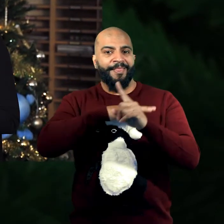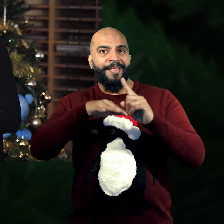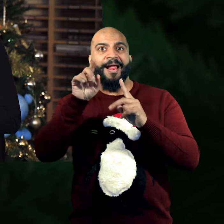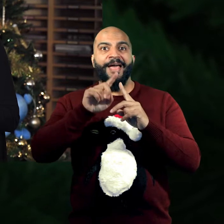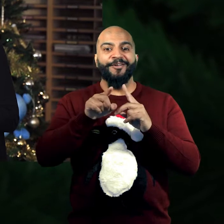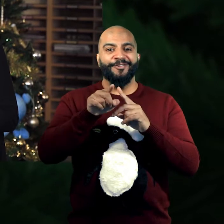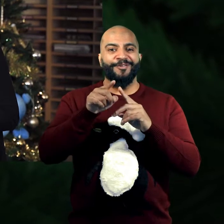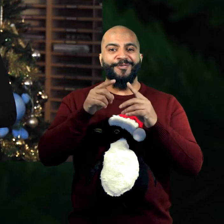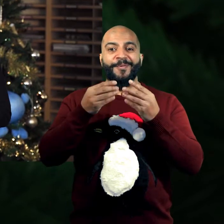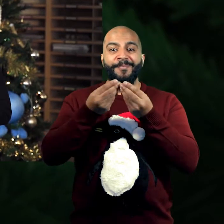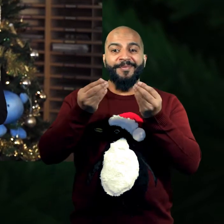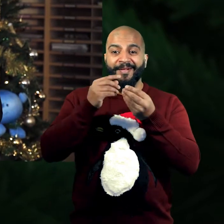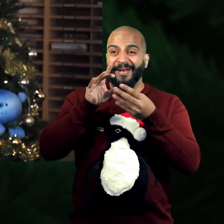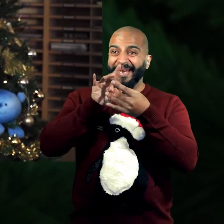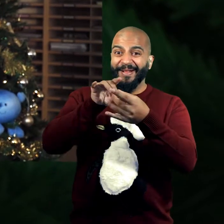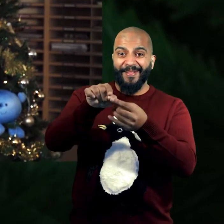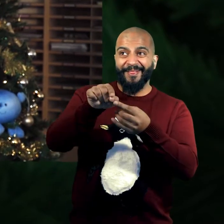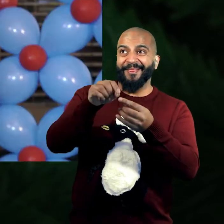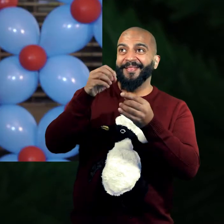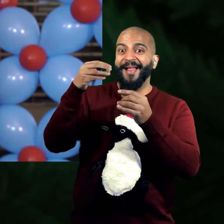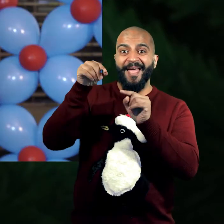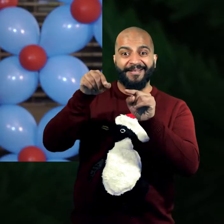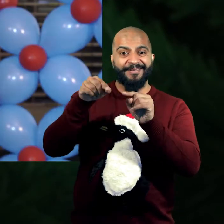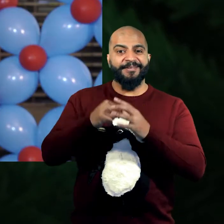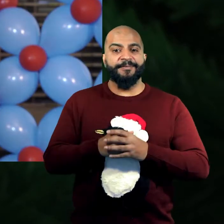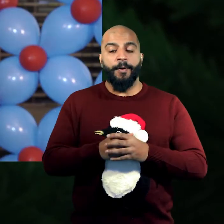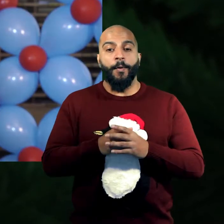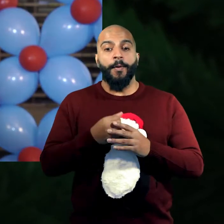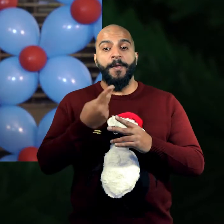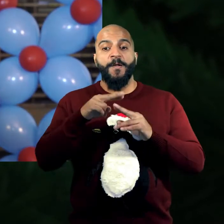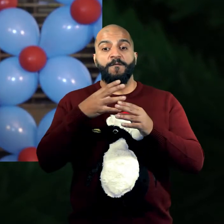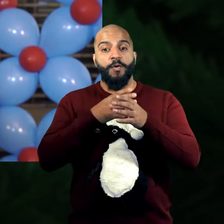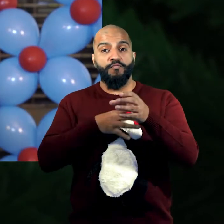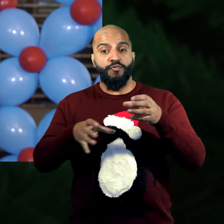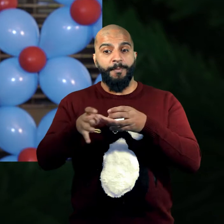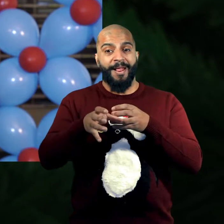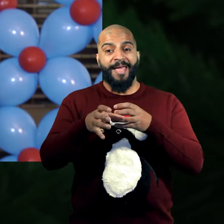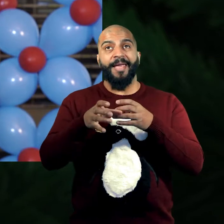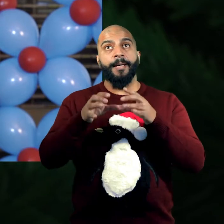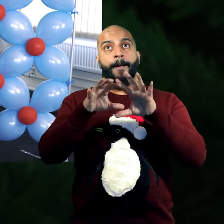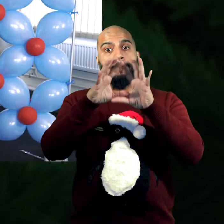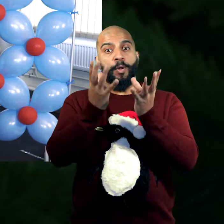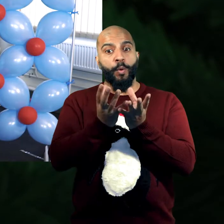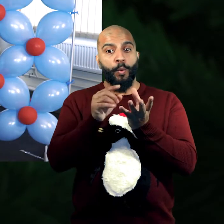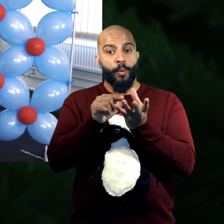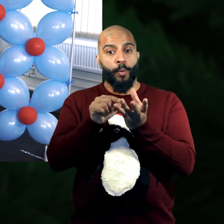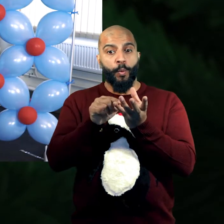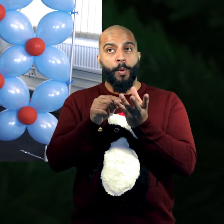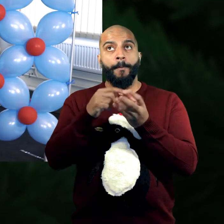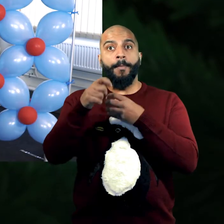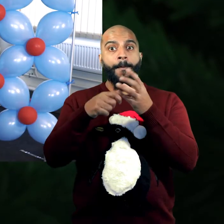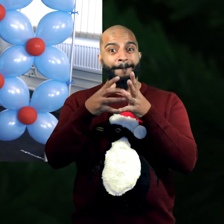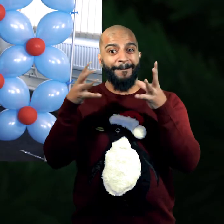how materials interact with light. Now, if I replace the pop balloon with a bigger